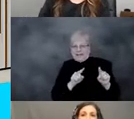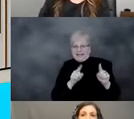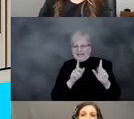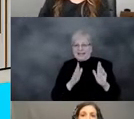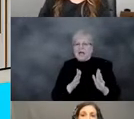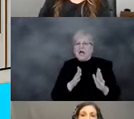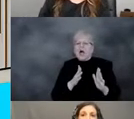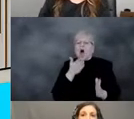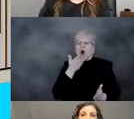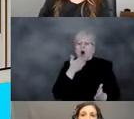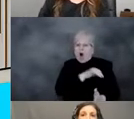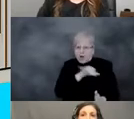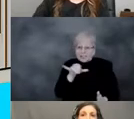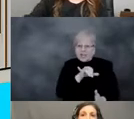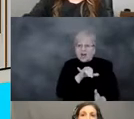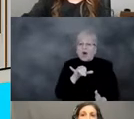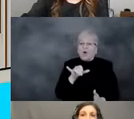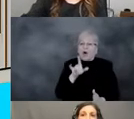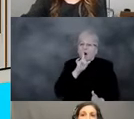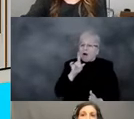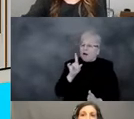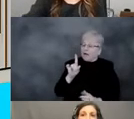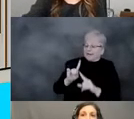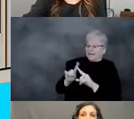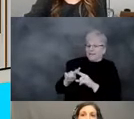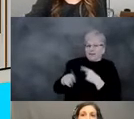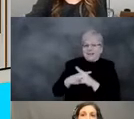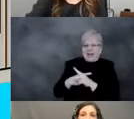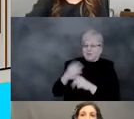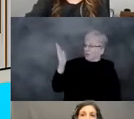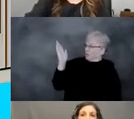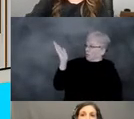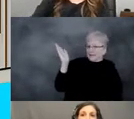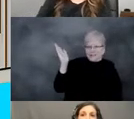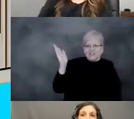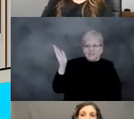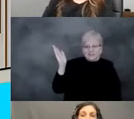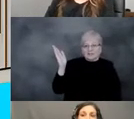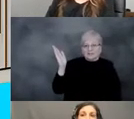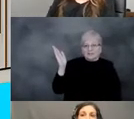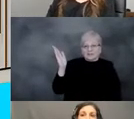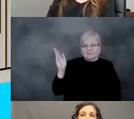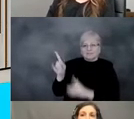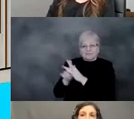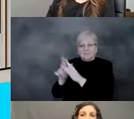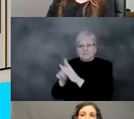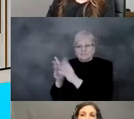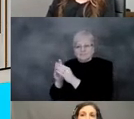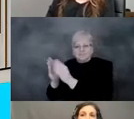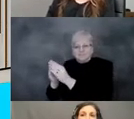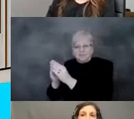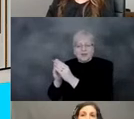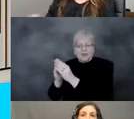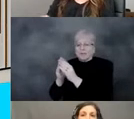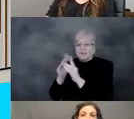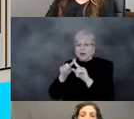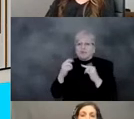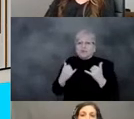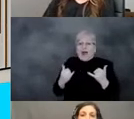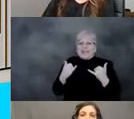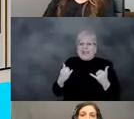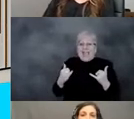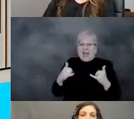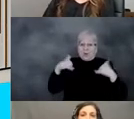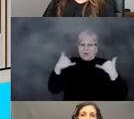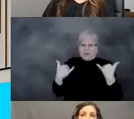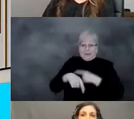presenting in one way or another, or chair or being a discussion or a commentator, this is about the attendee part of